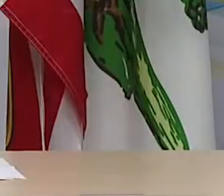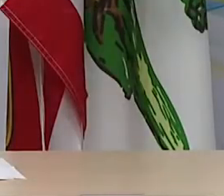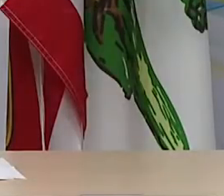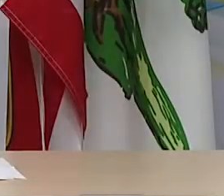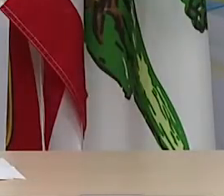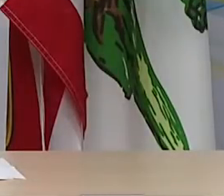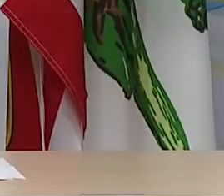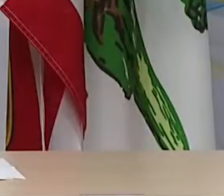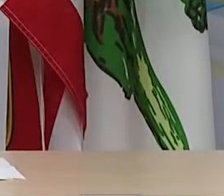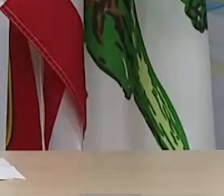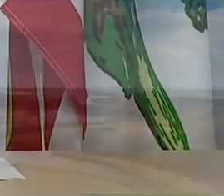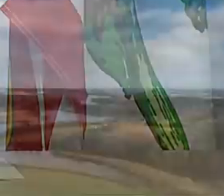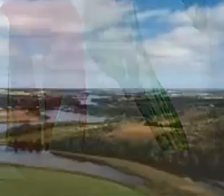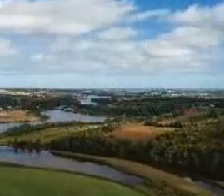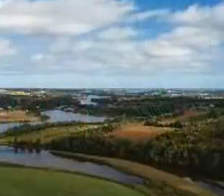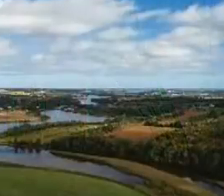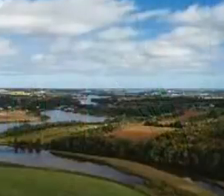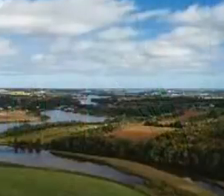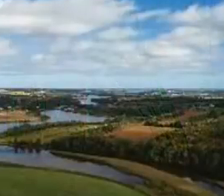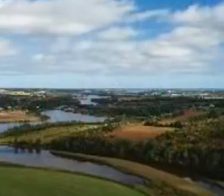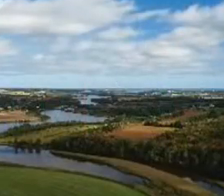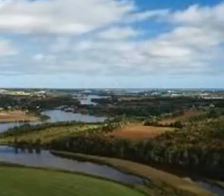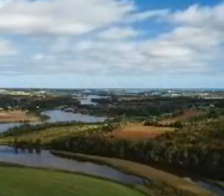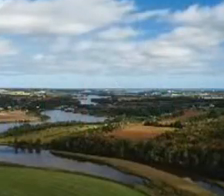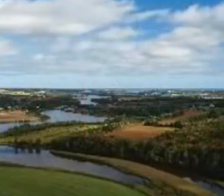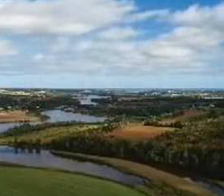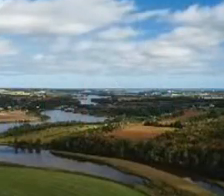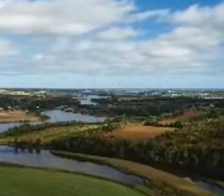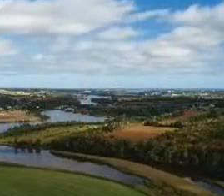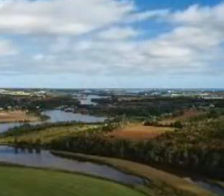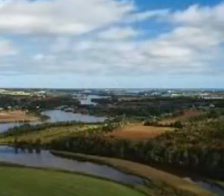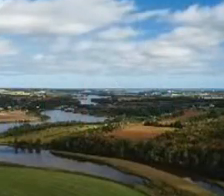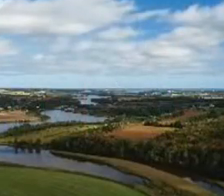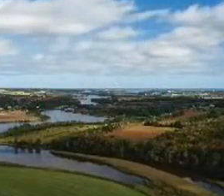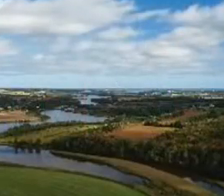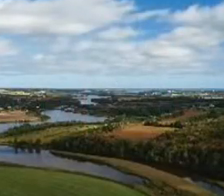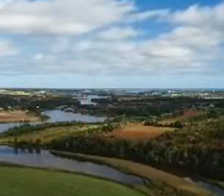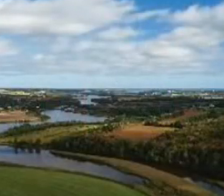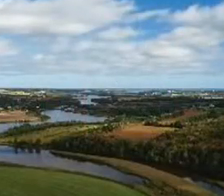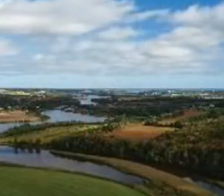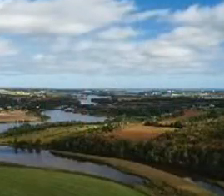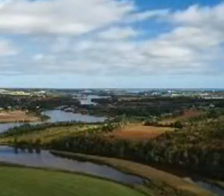anticipated transition planning part of the presentation. And